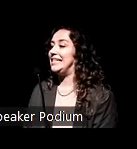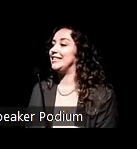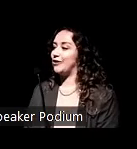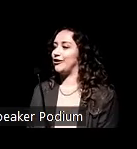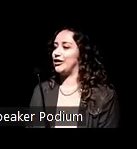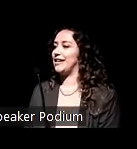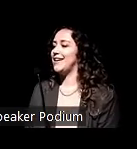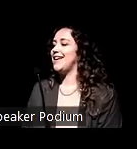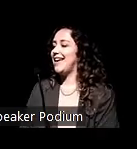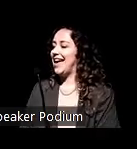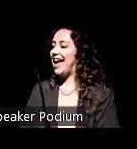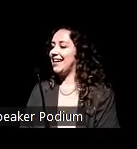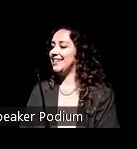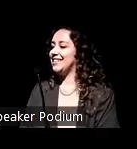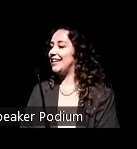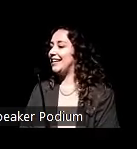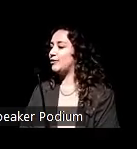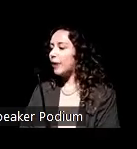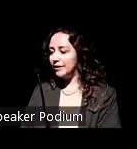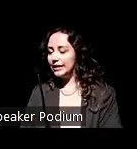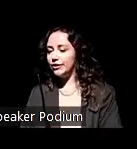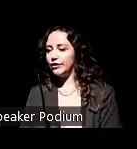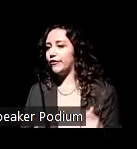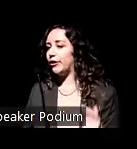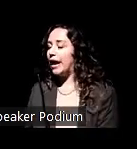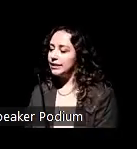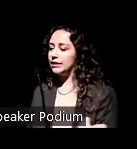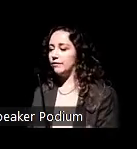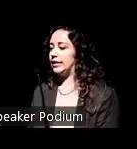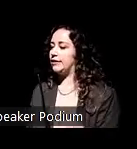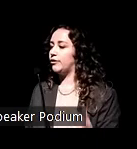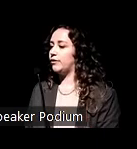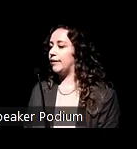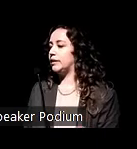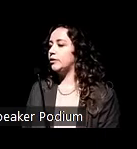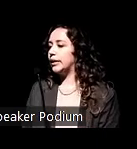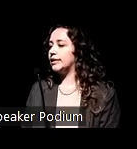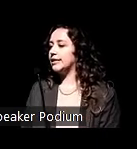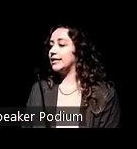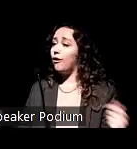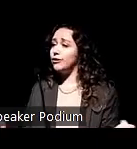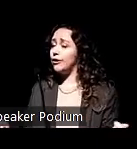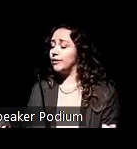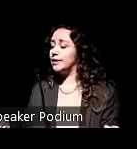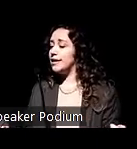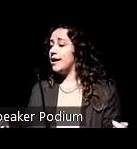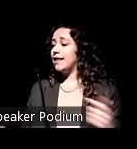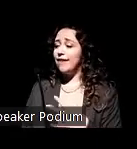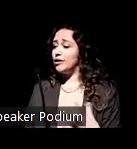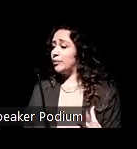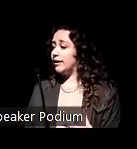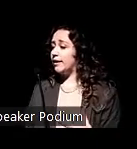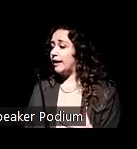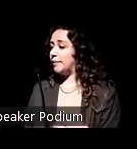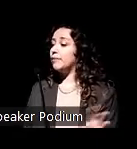requiring deconstruction. And it's requiring deconstruction for houses, so residential houses, duplexes, and all zones. They have